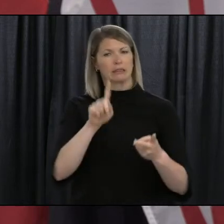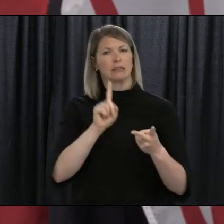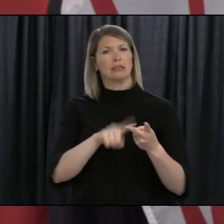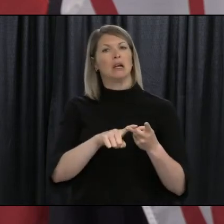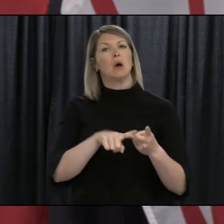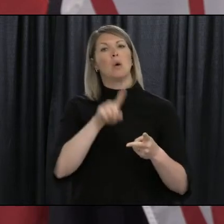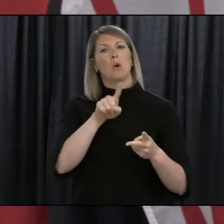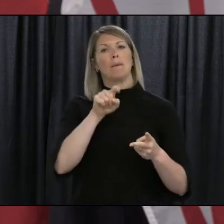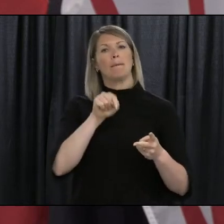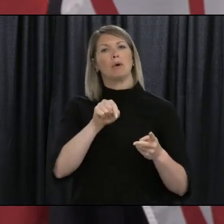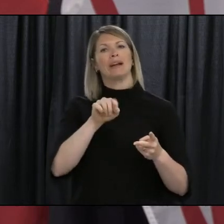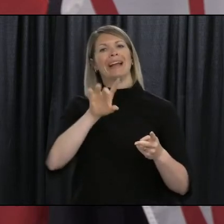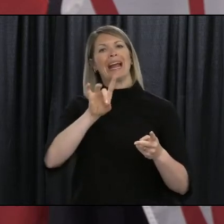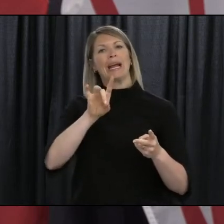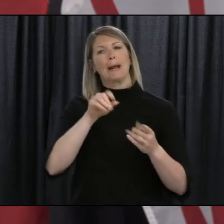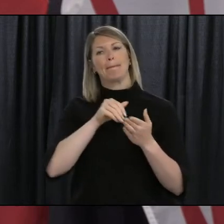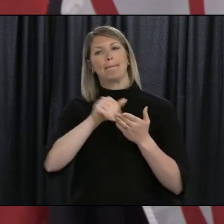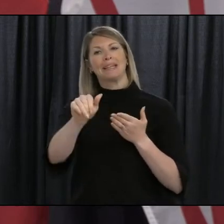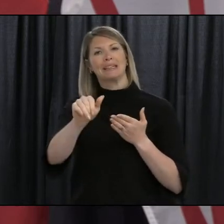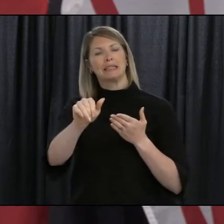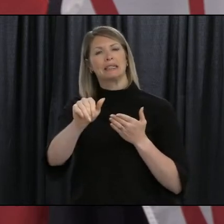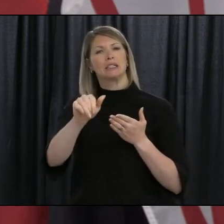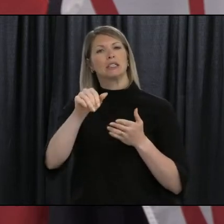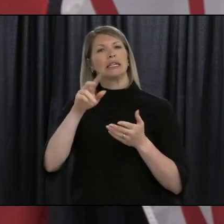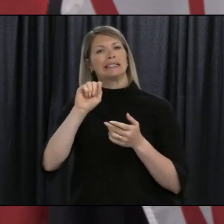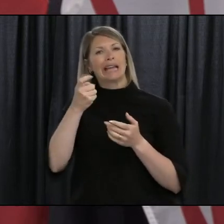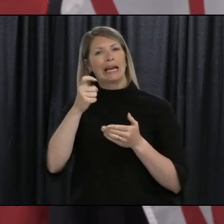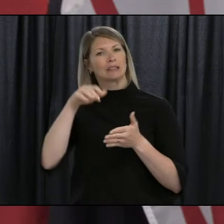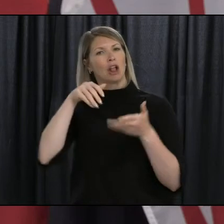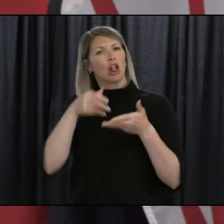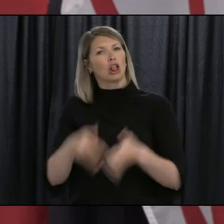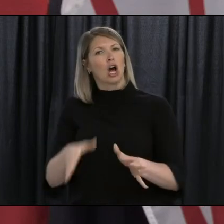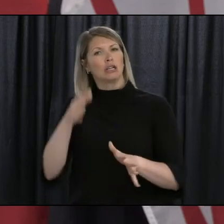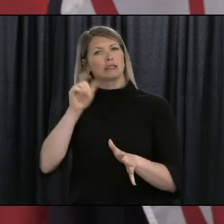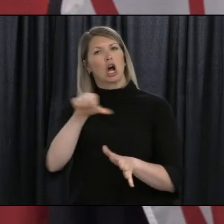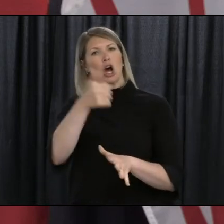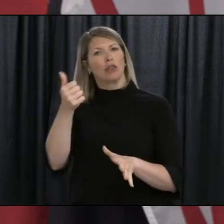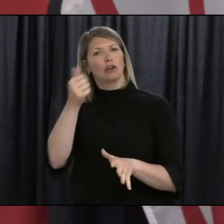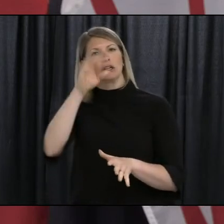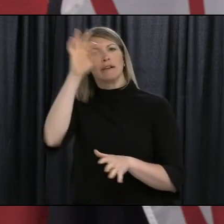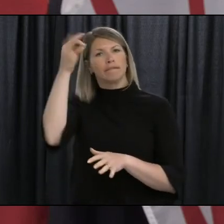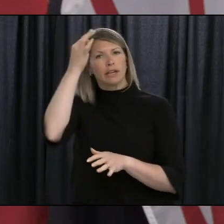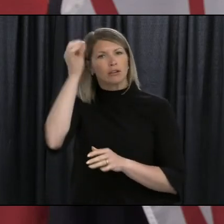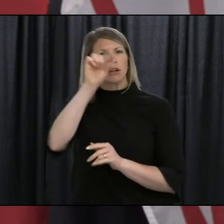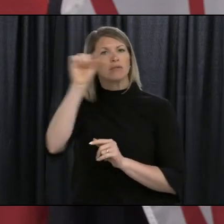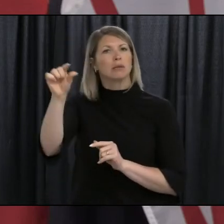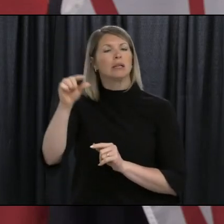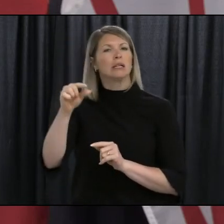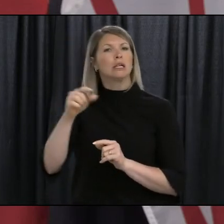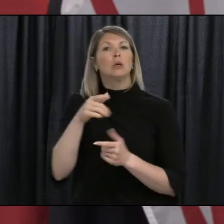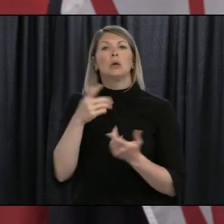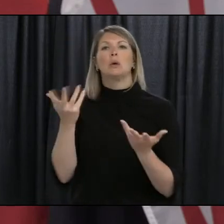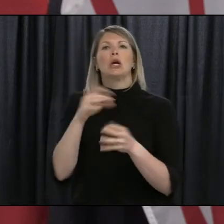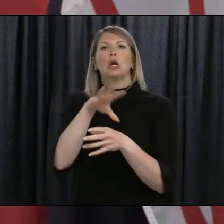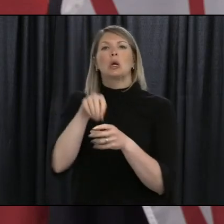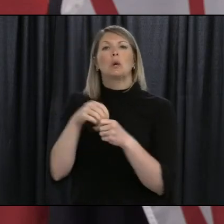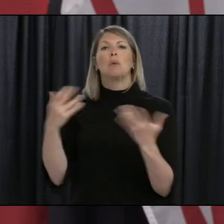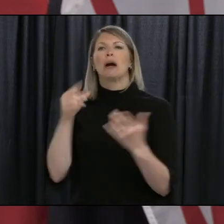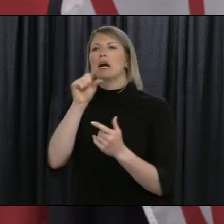net reduction in other provincial, federal, and related revenues, including entities and government business